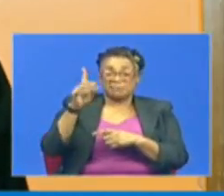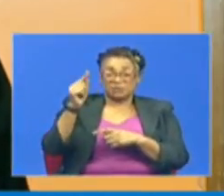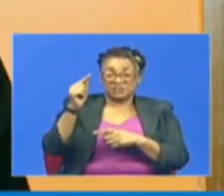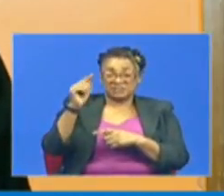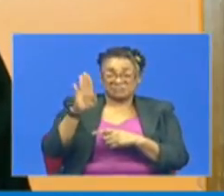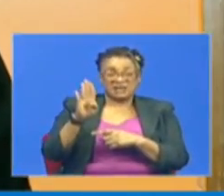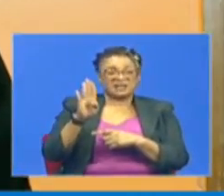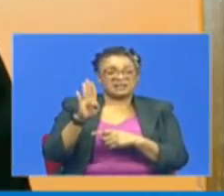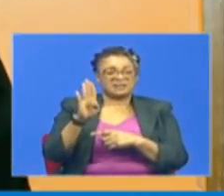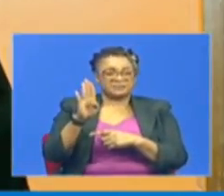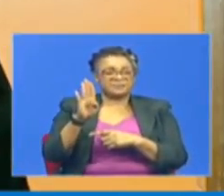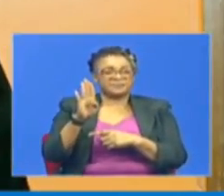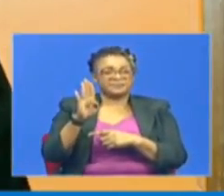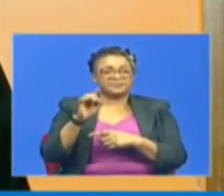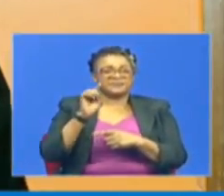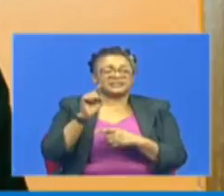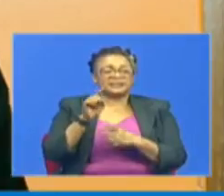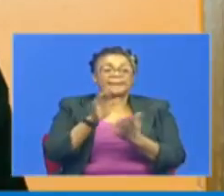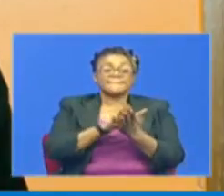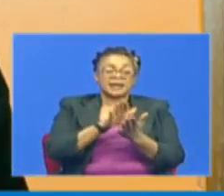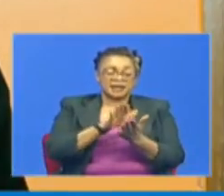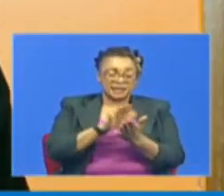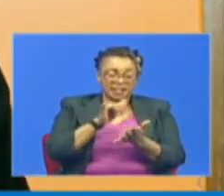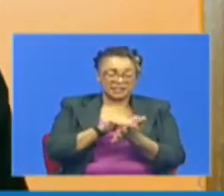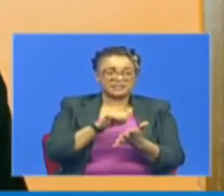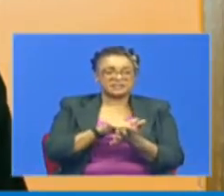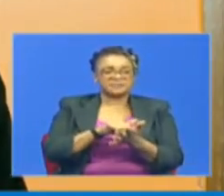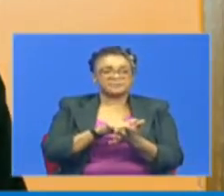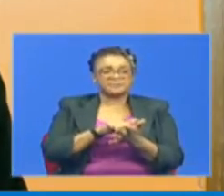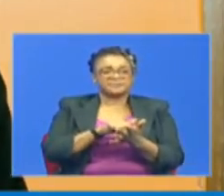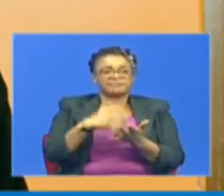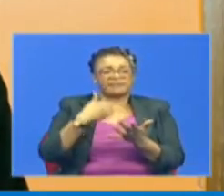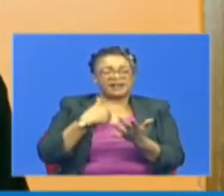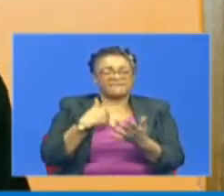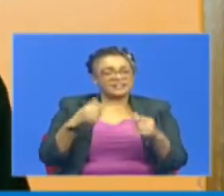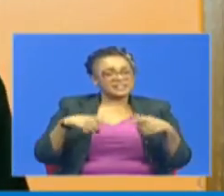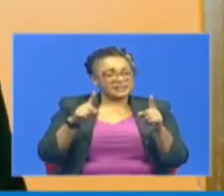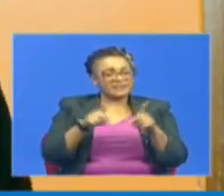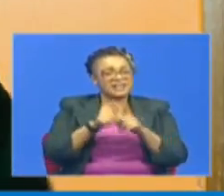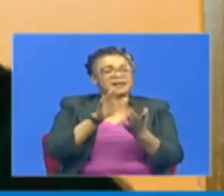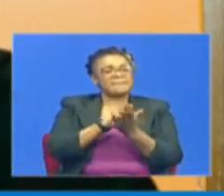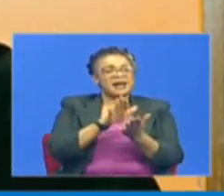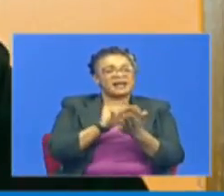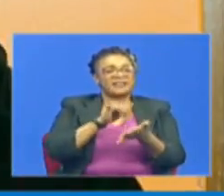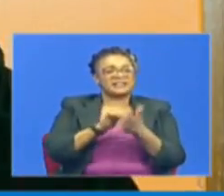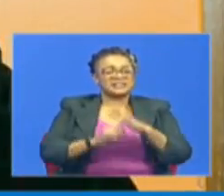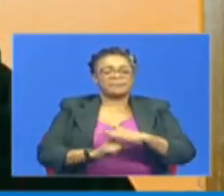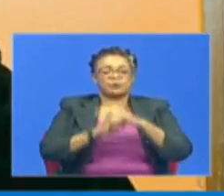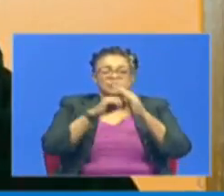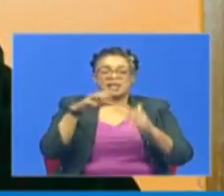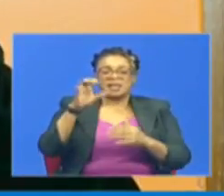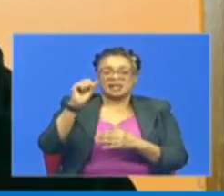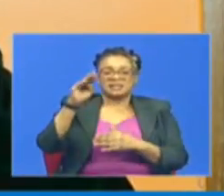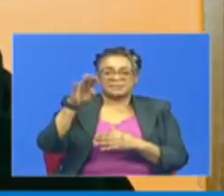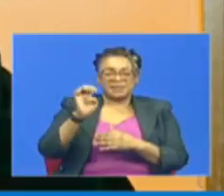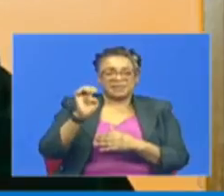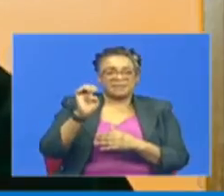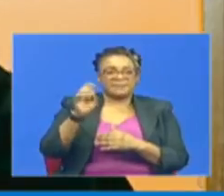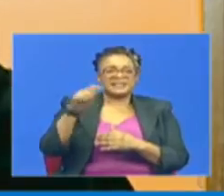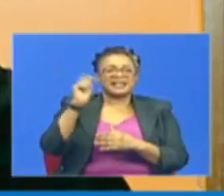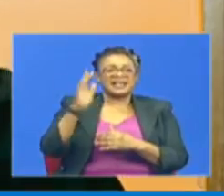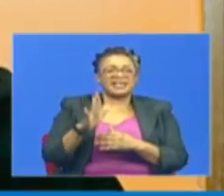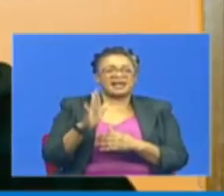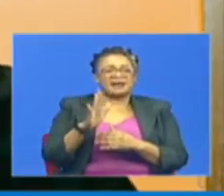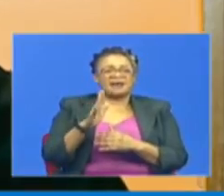said, is a bank that thrives and prides itself as a bank that supports SMEs. It's a Kenyan bank, it's one of the